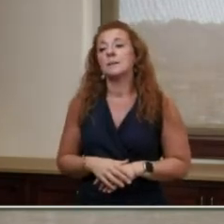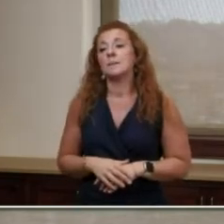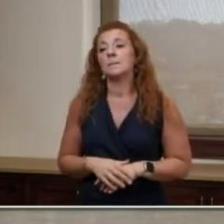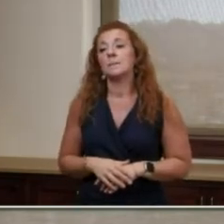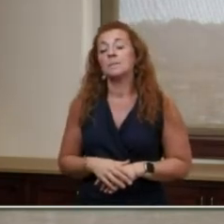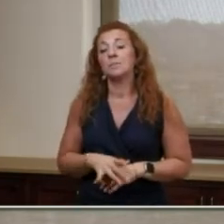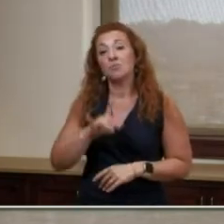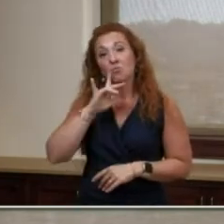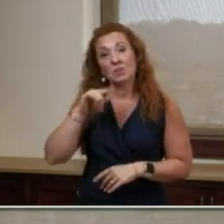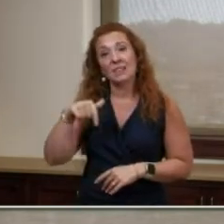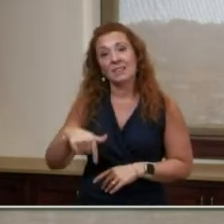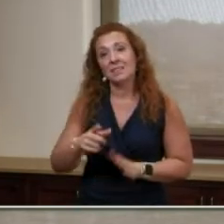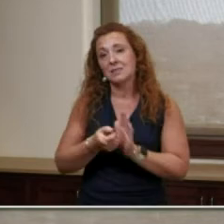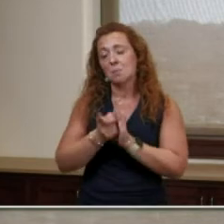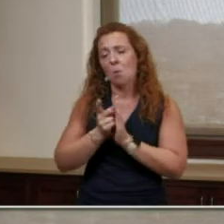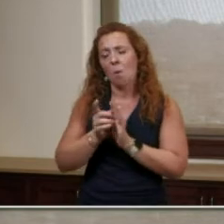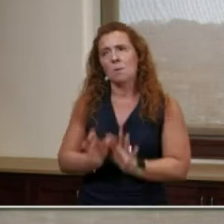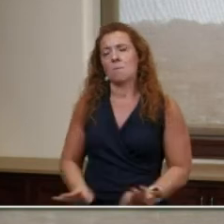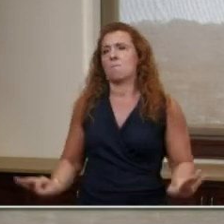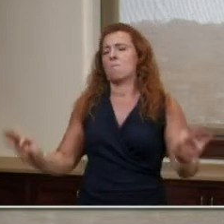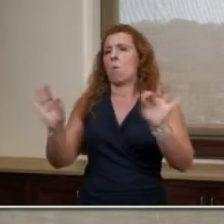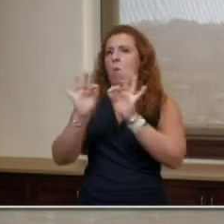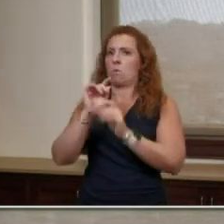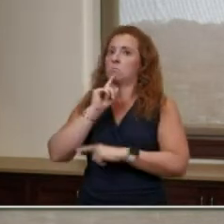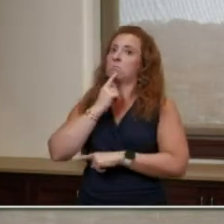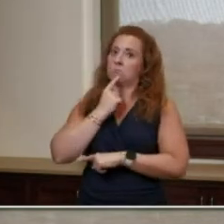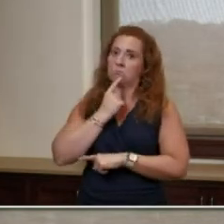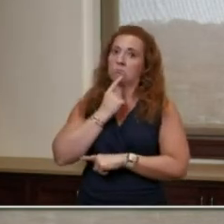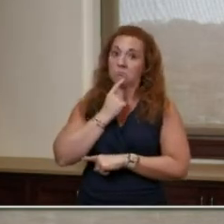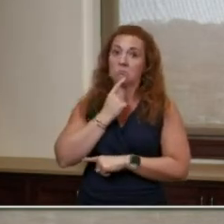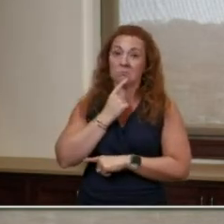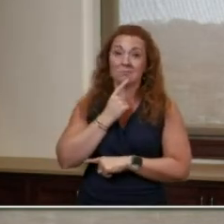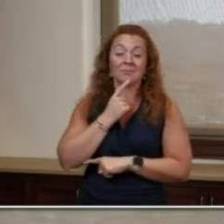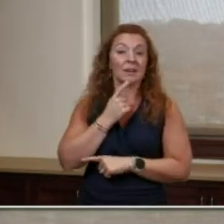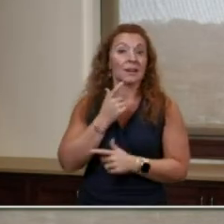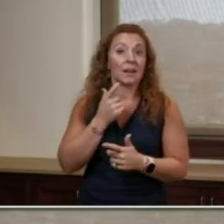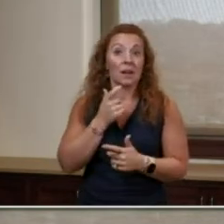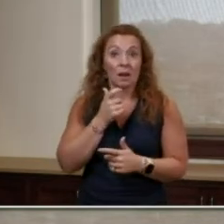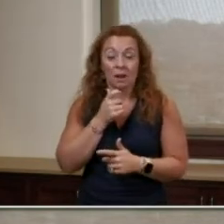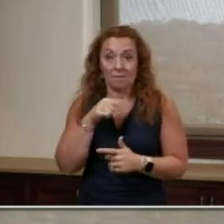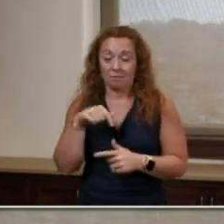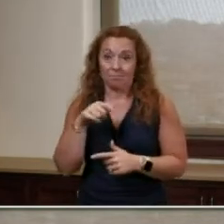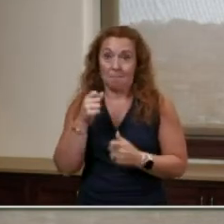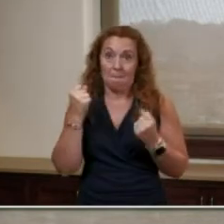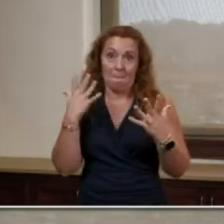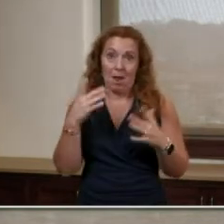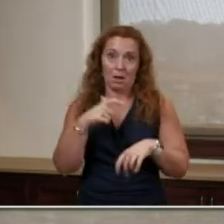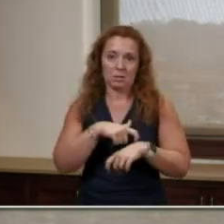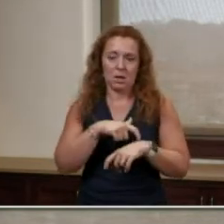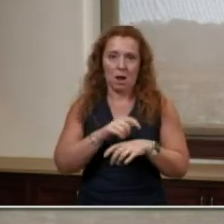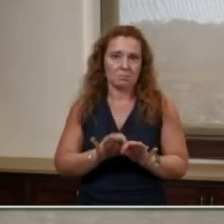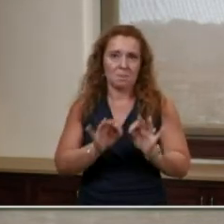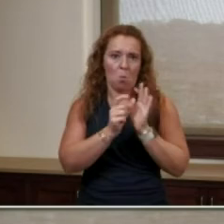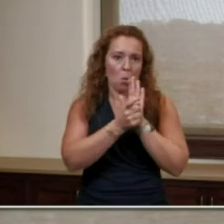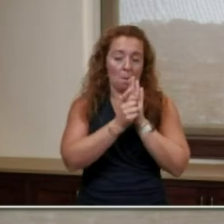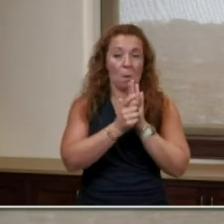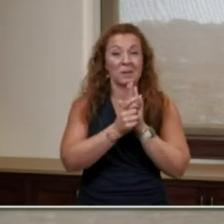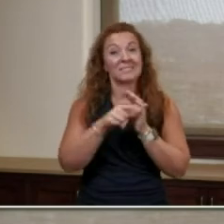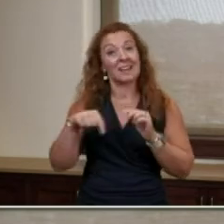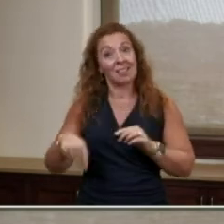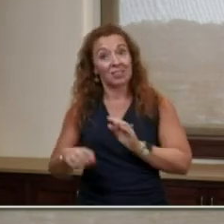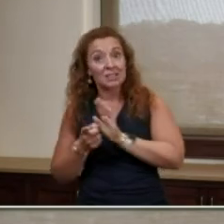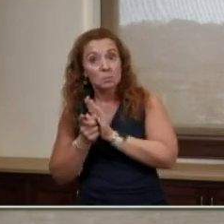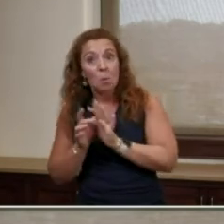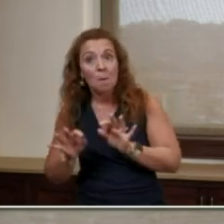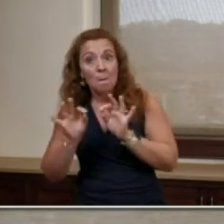This is really a pivotal moment in the pandemic, the latest in many pivotal moments. The difference between this moment and